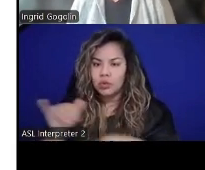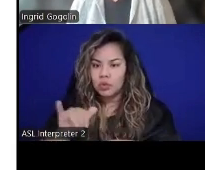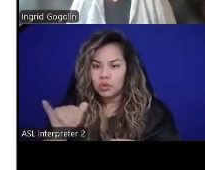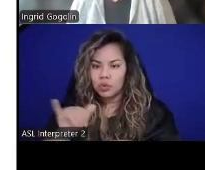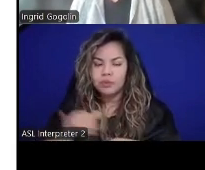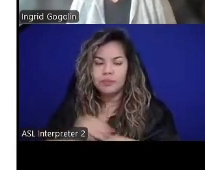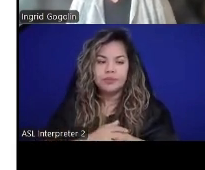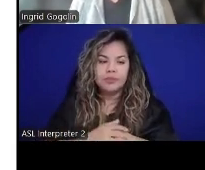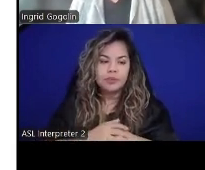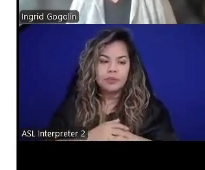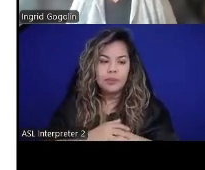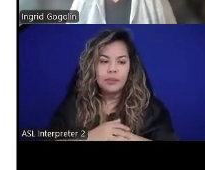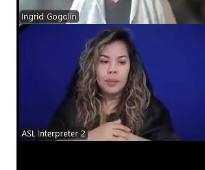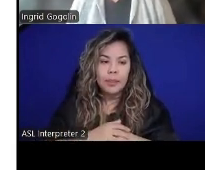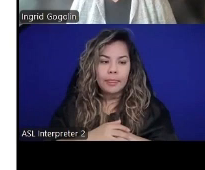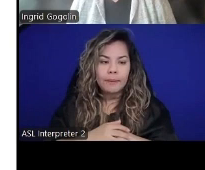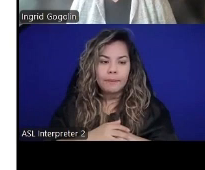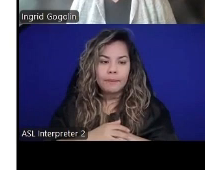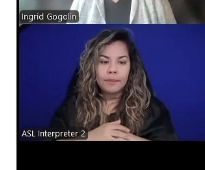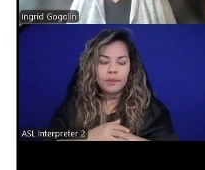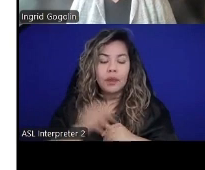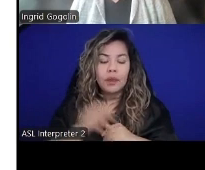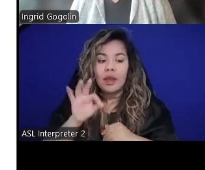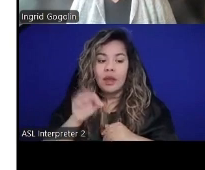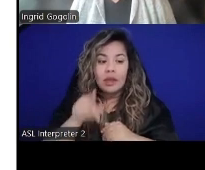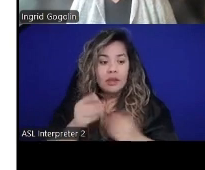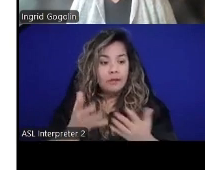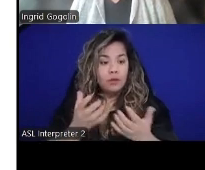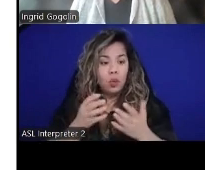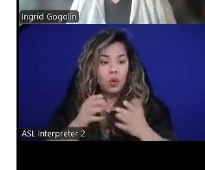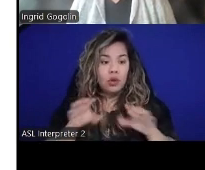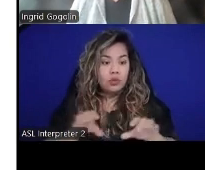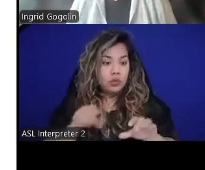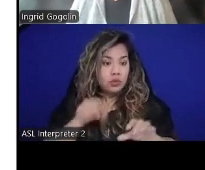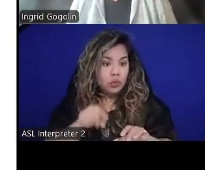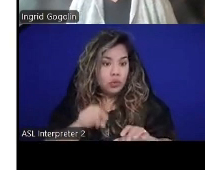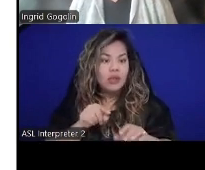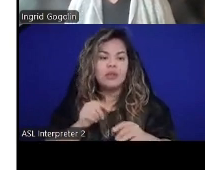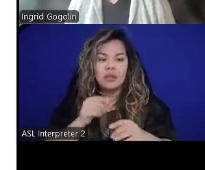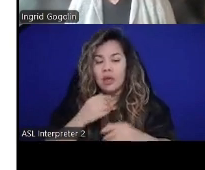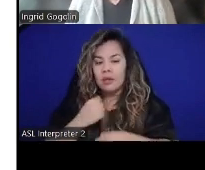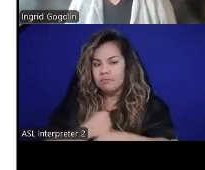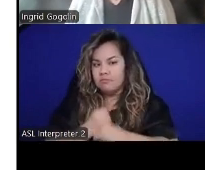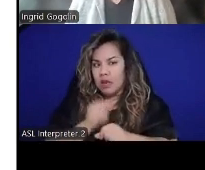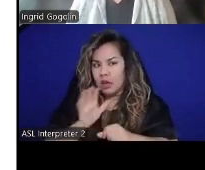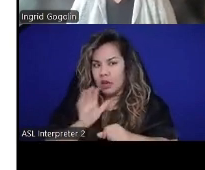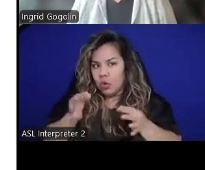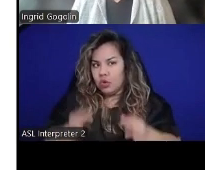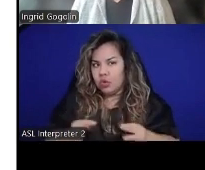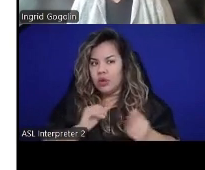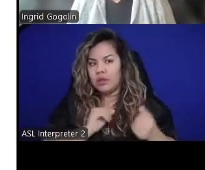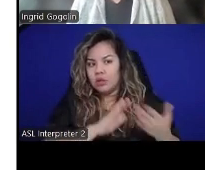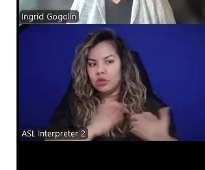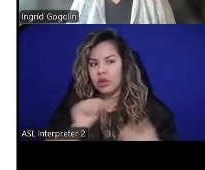this, make your choice and address AERJ. Next one, please.